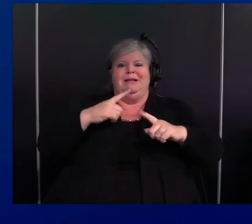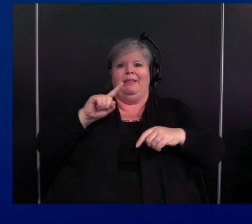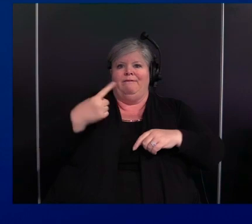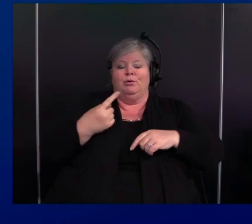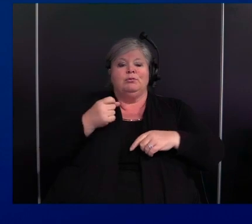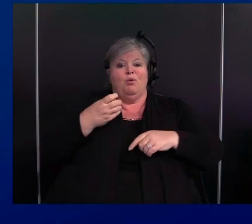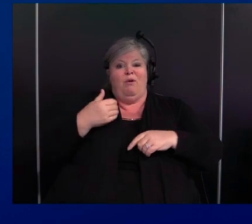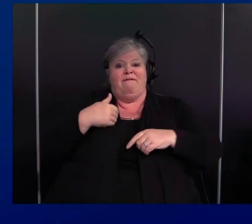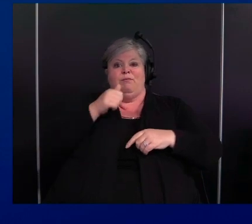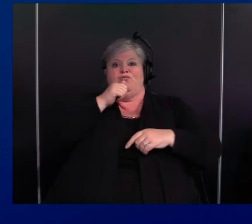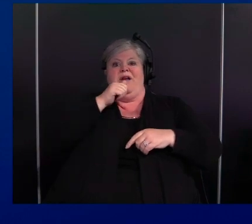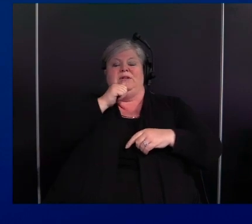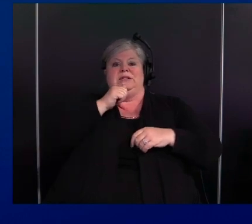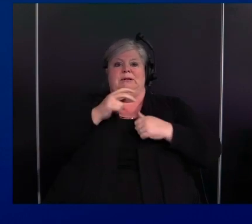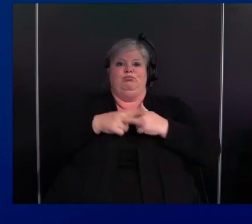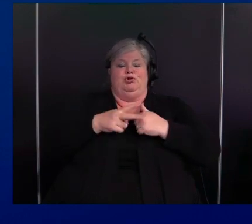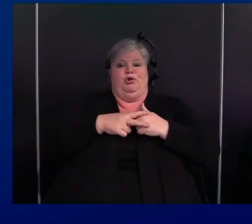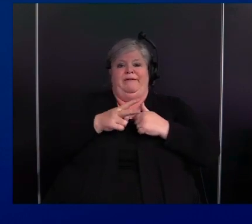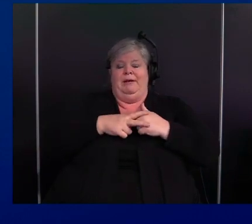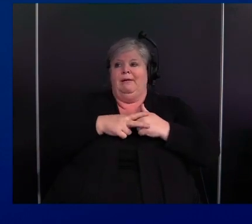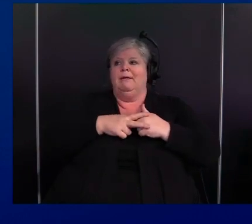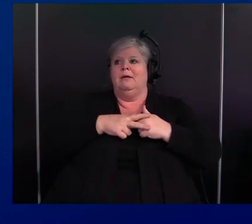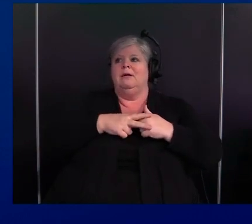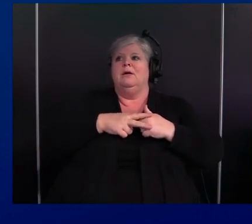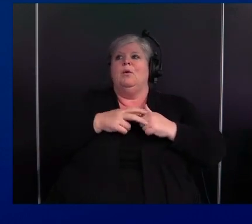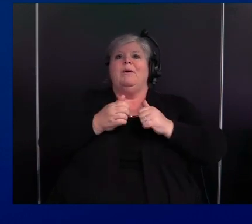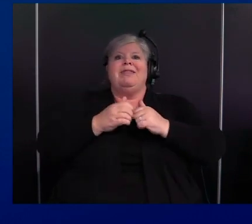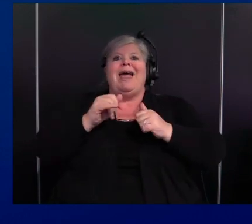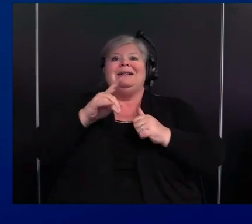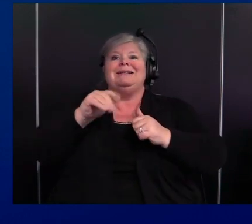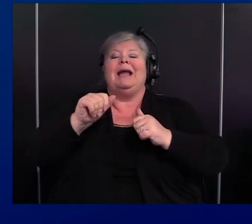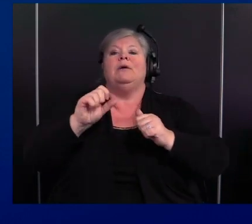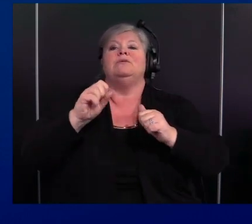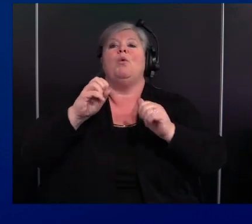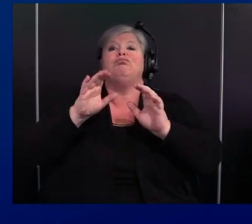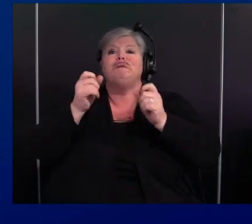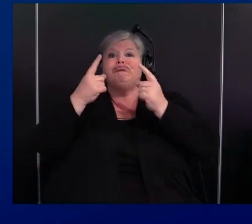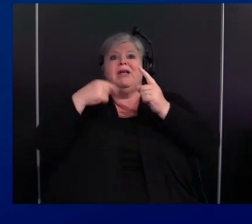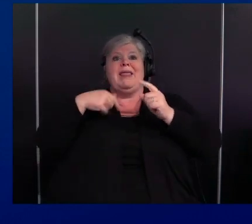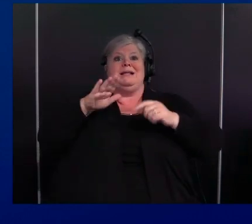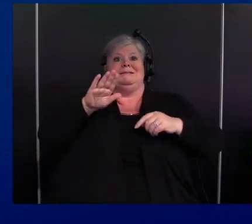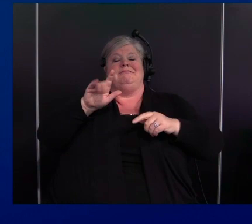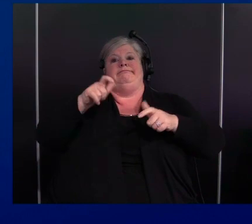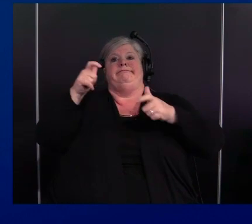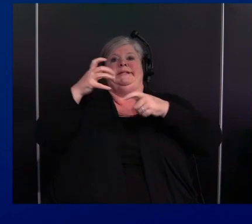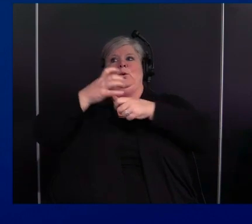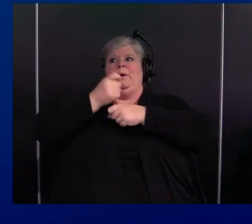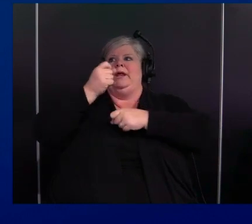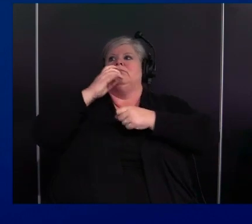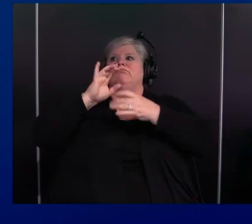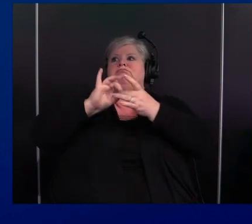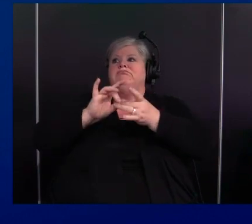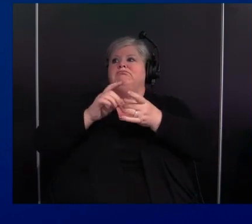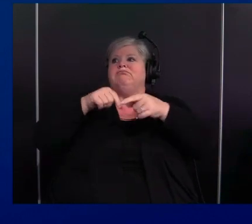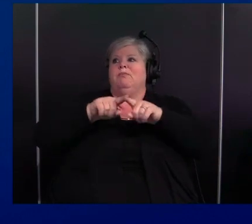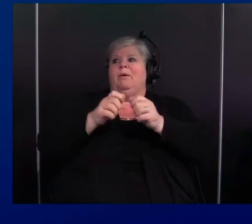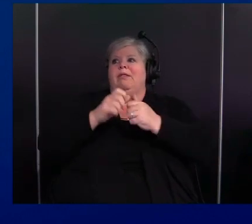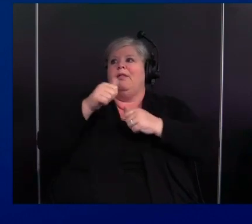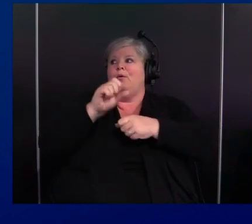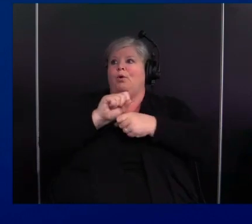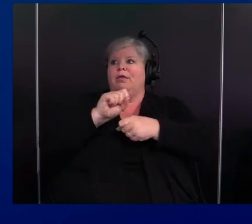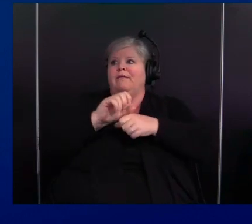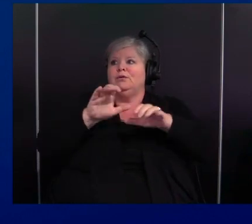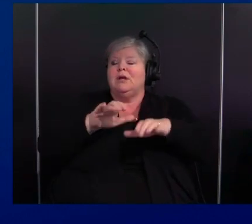privacy-preserving aspects of the data that you're writing. Yeah. And this is a big win. It kind of goes along with other work that we've done in the space. You remember